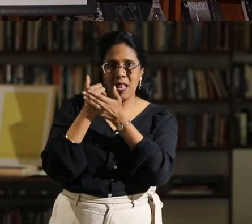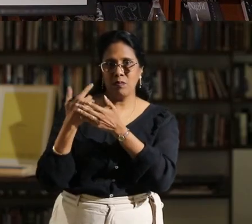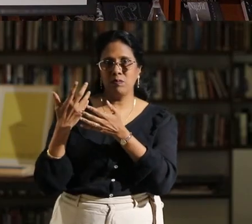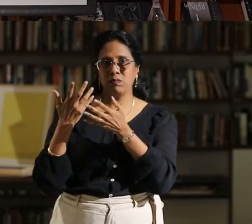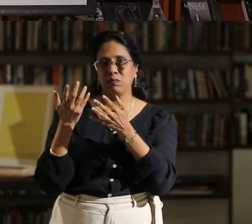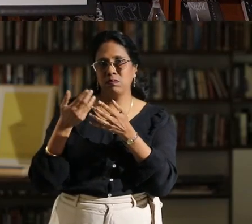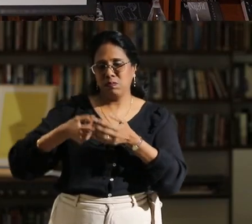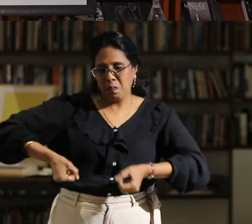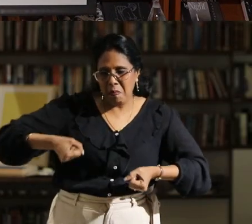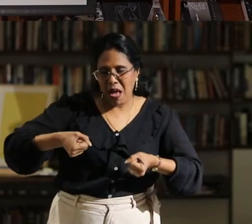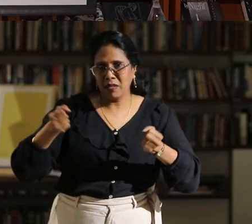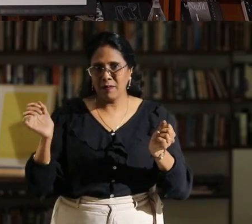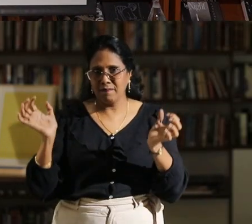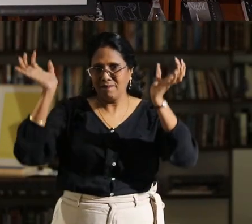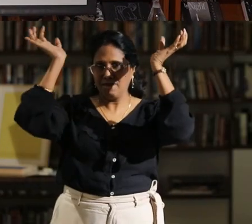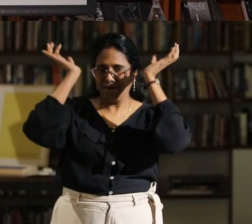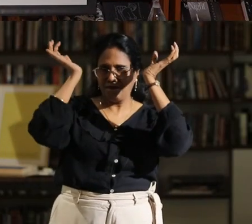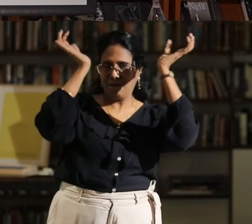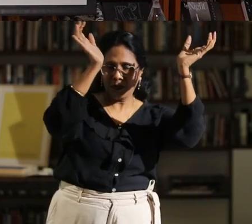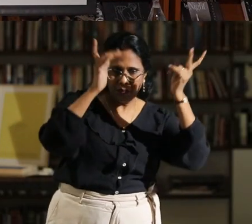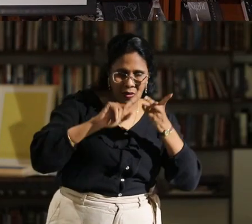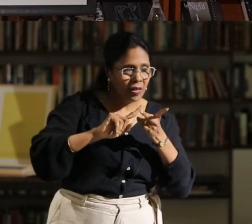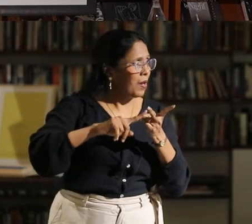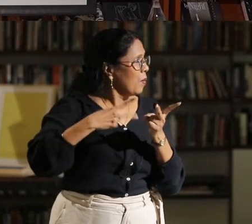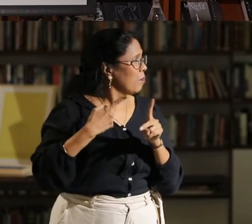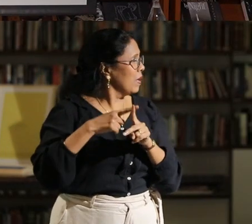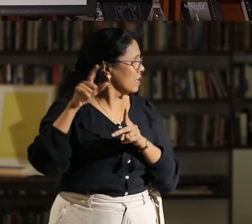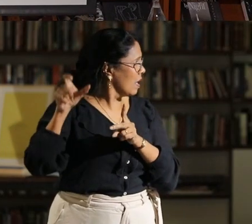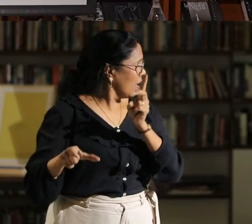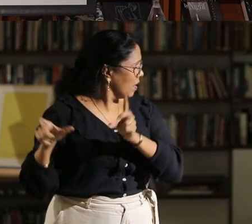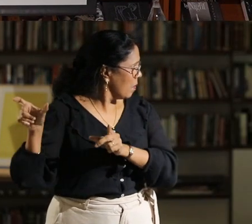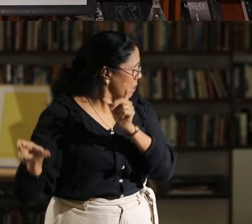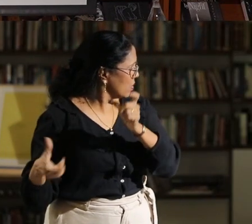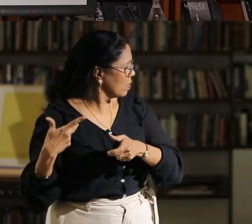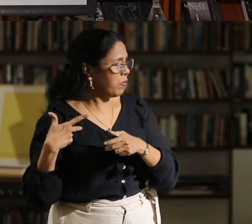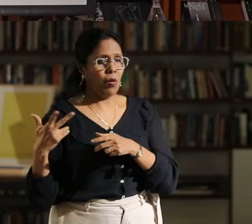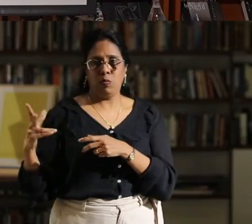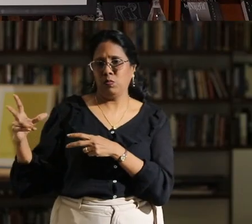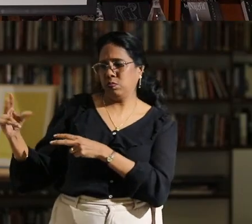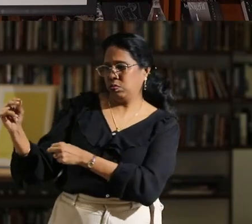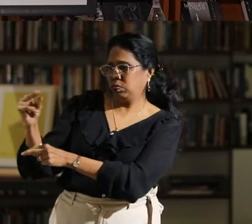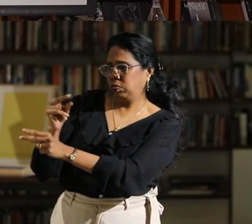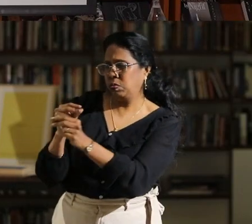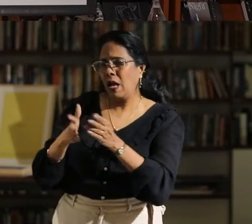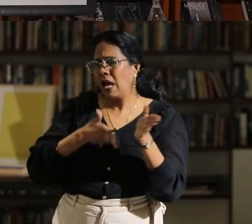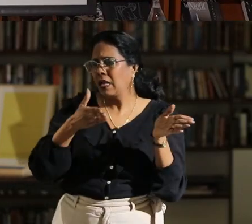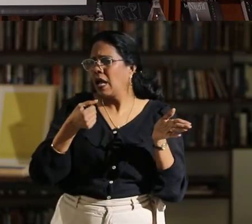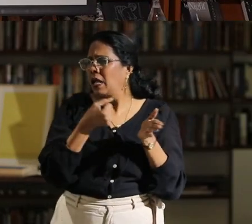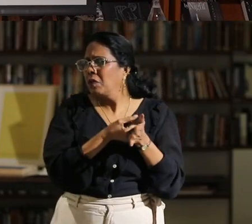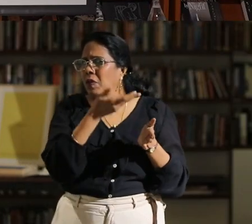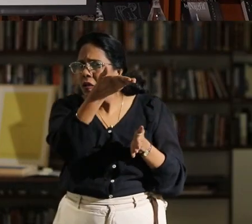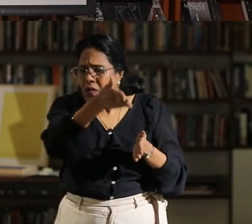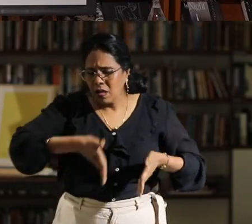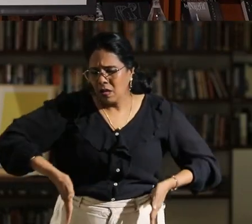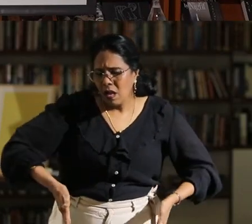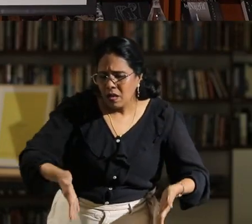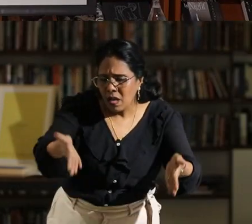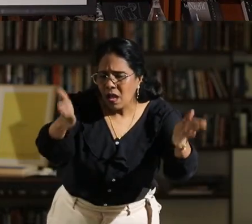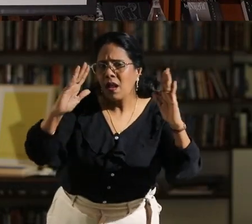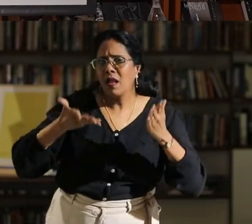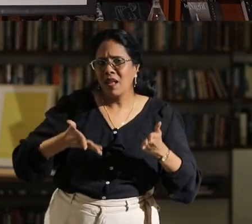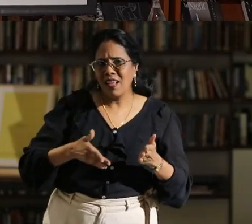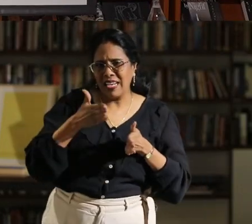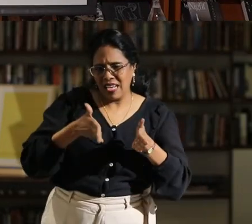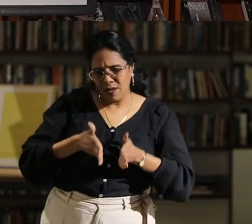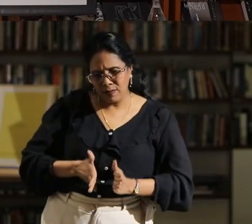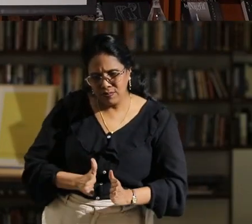have a resident from 2 streets away from the railway station talking about what the railway station and the rail lines